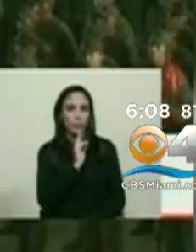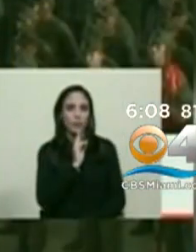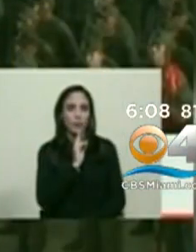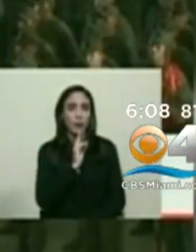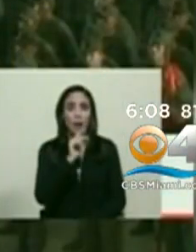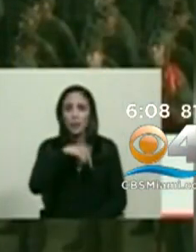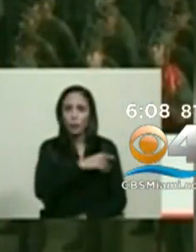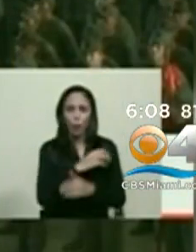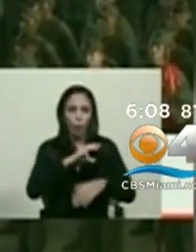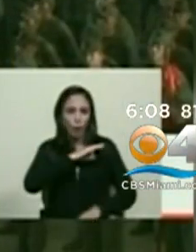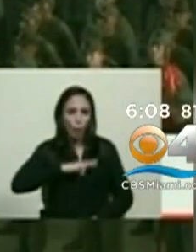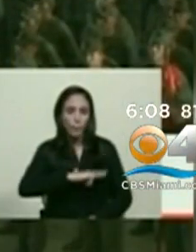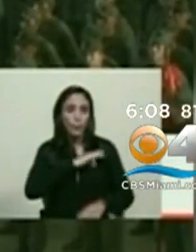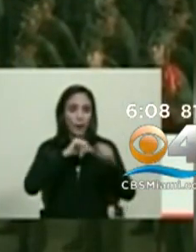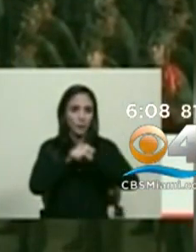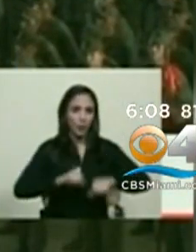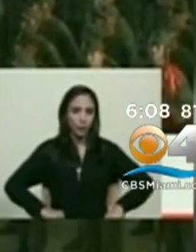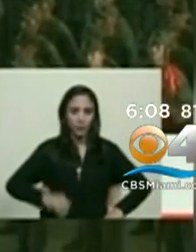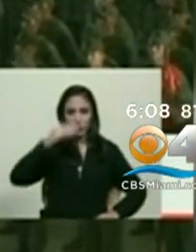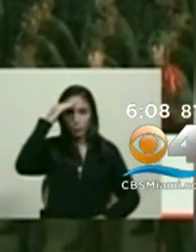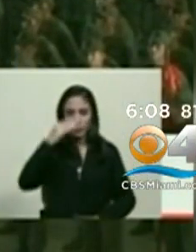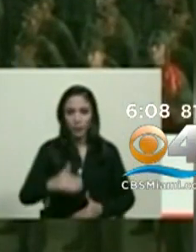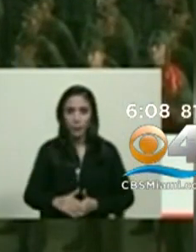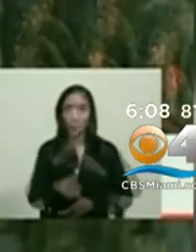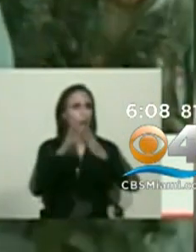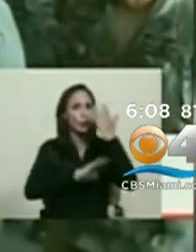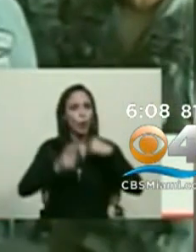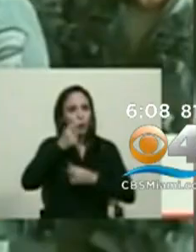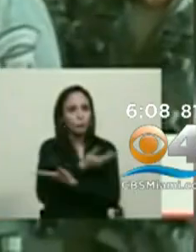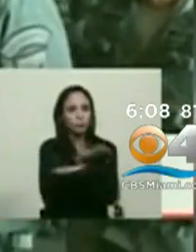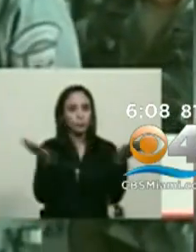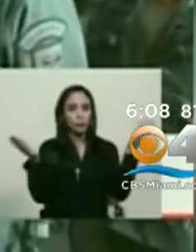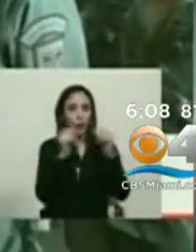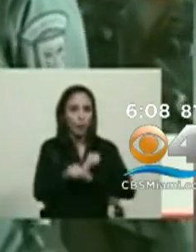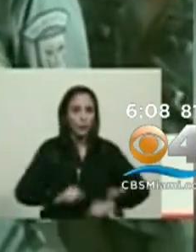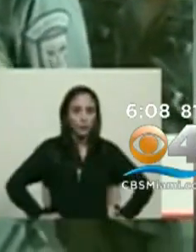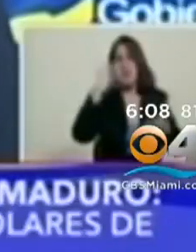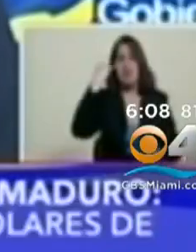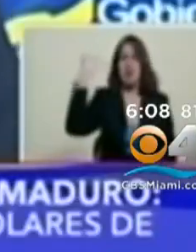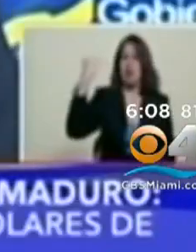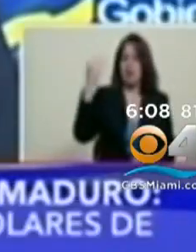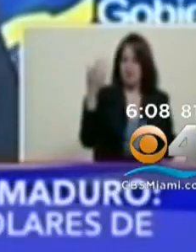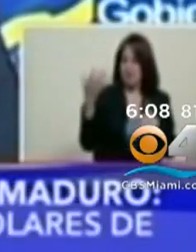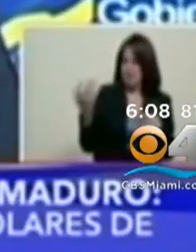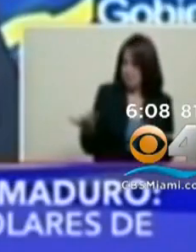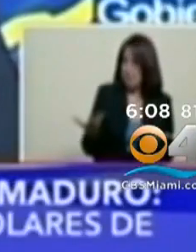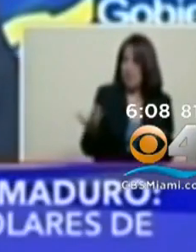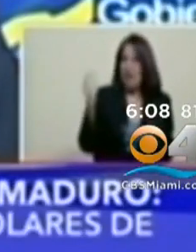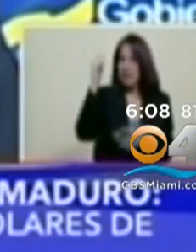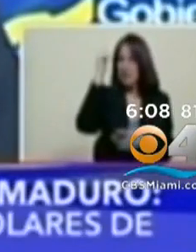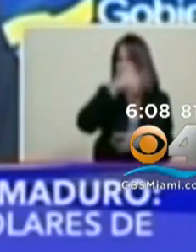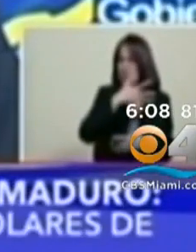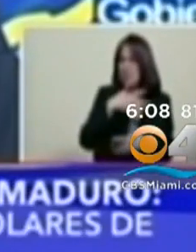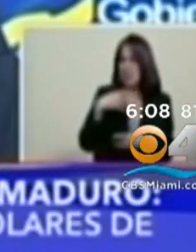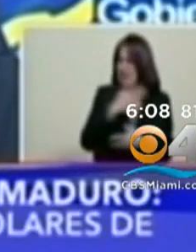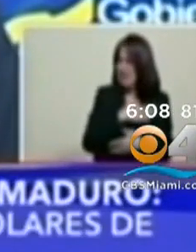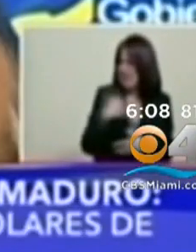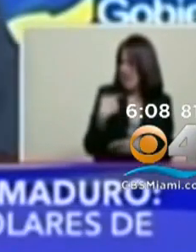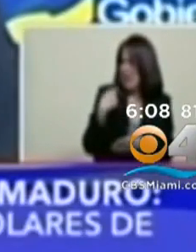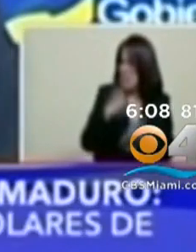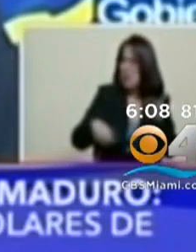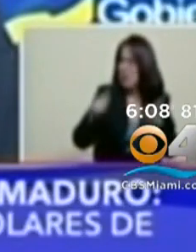and urged Venezuela's military to switch their support to him. Maduro responded. Donald Trump wants to